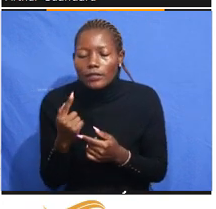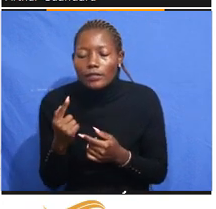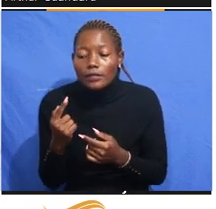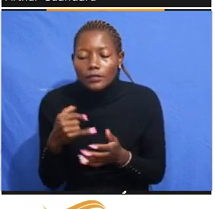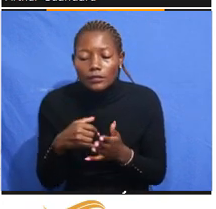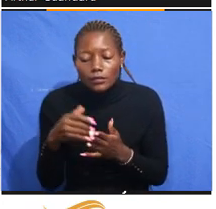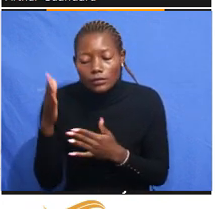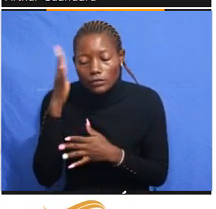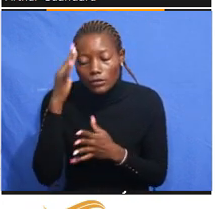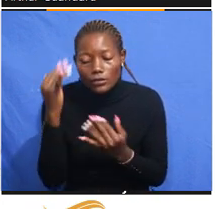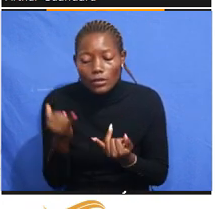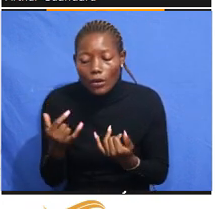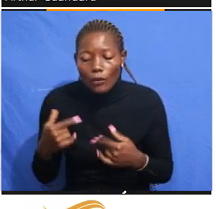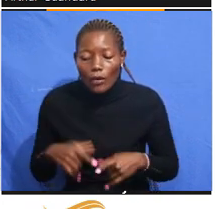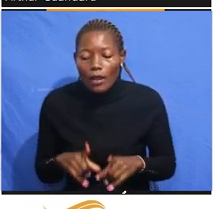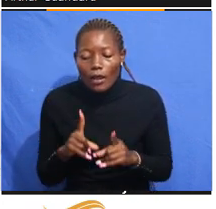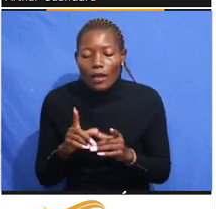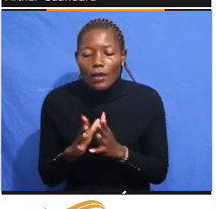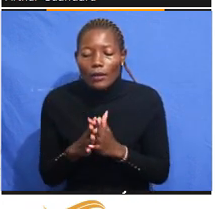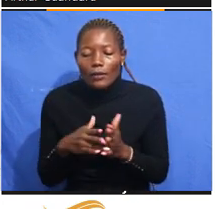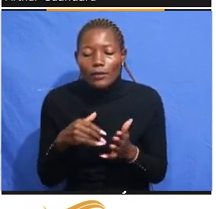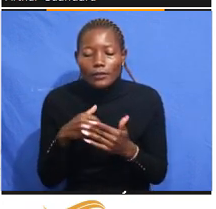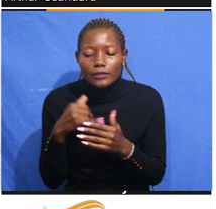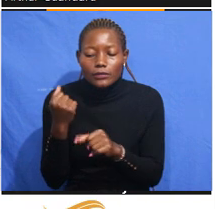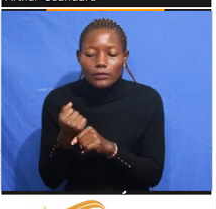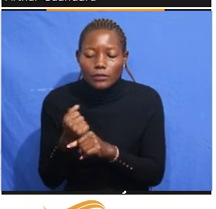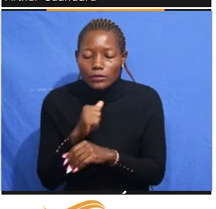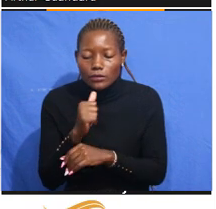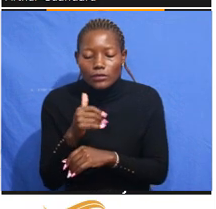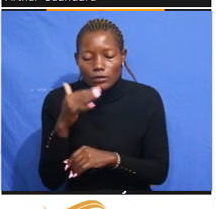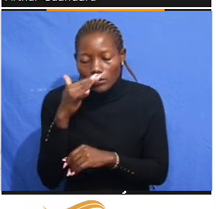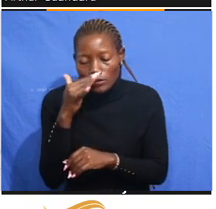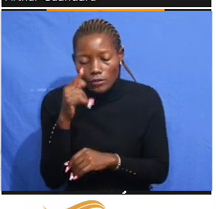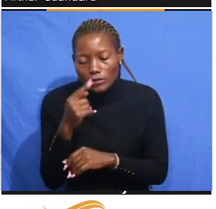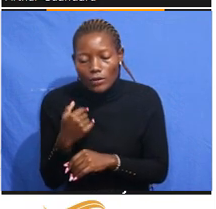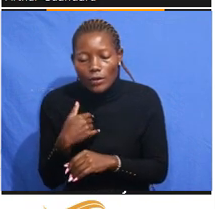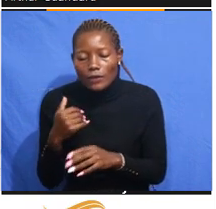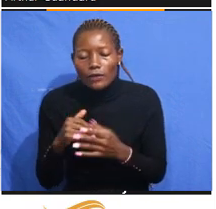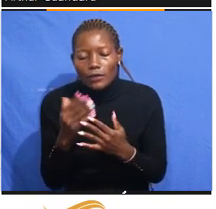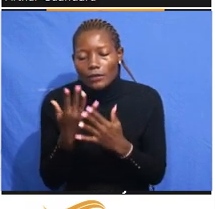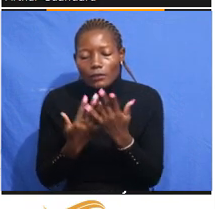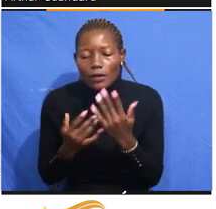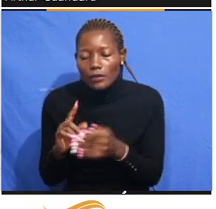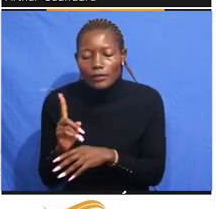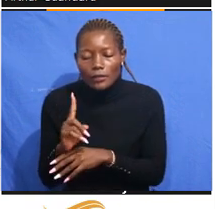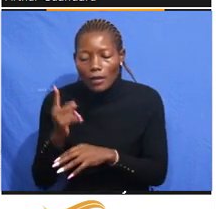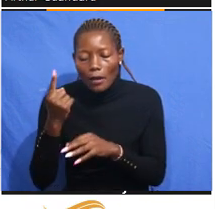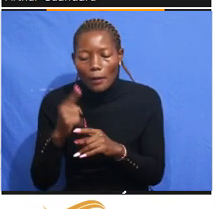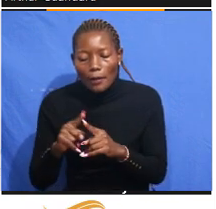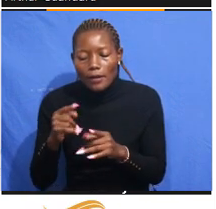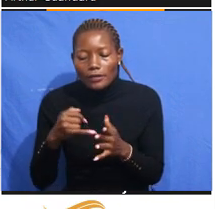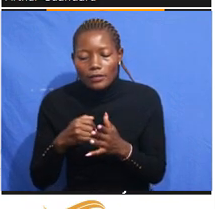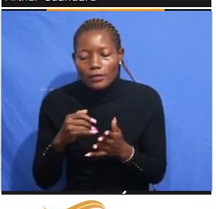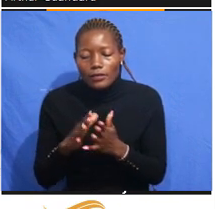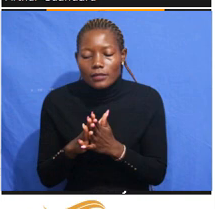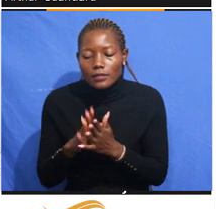the mechanism of breathing working. It is not the amount of oxygen that you have in the blood. It is the amount